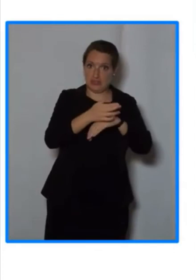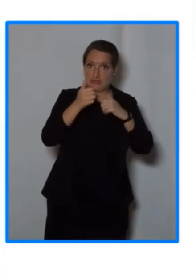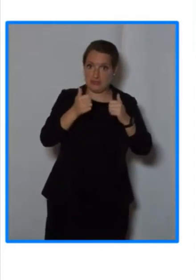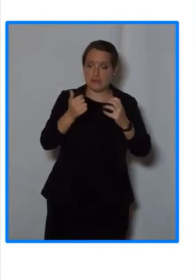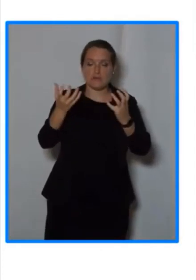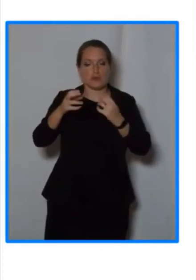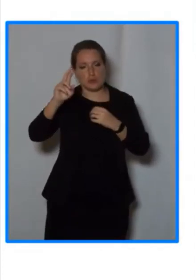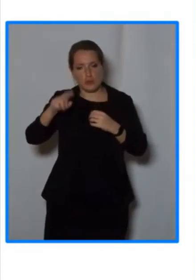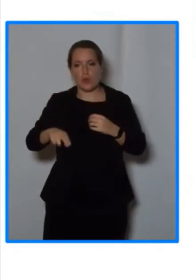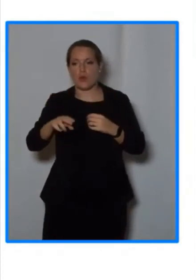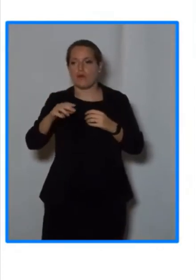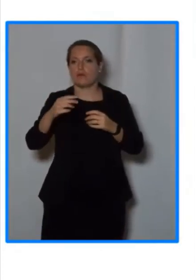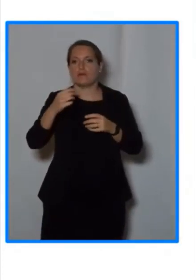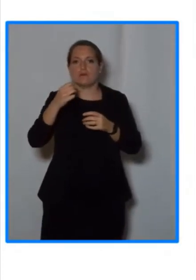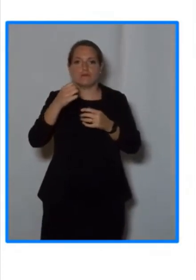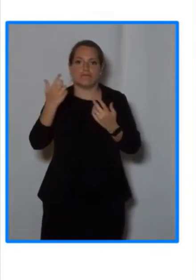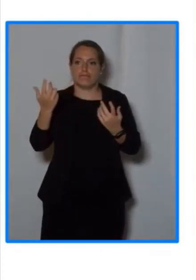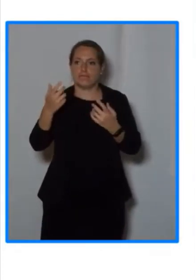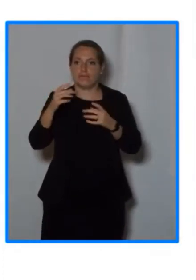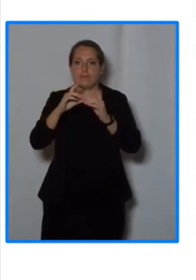you are